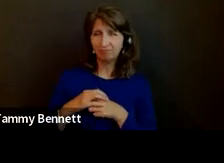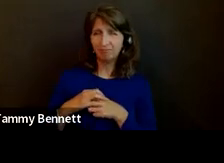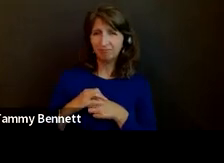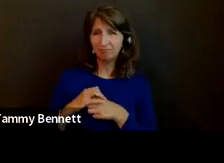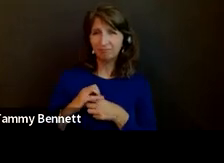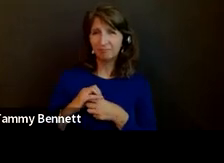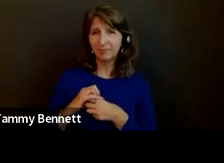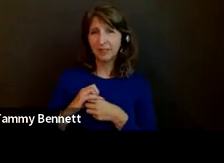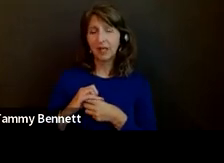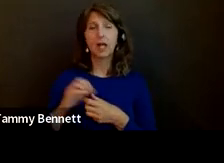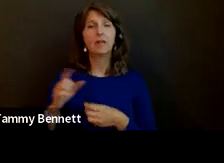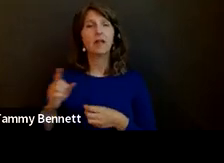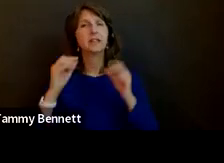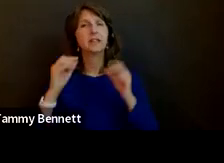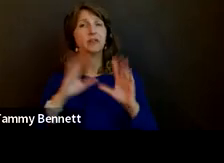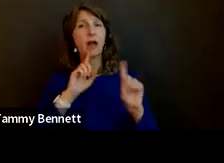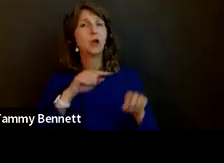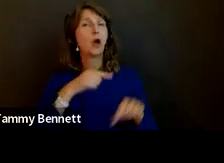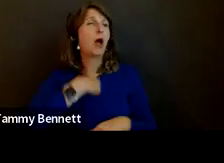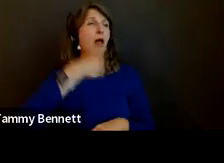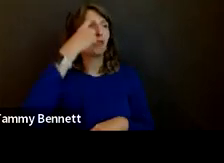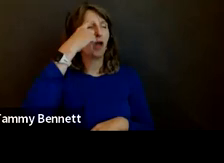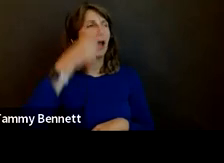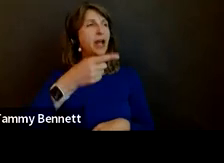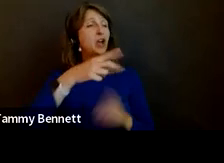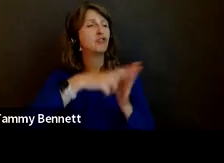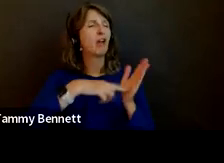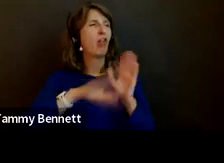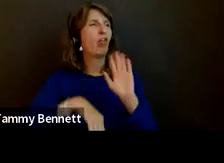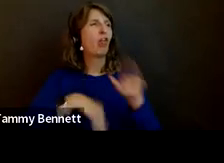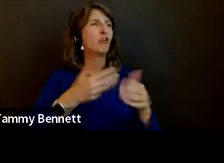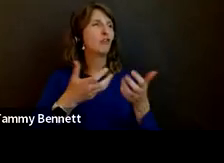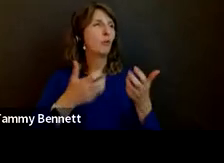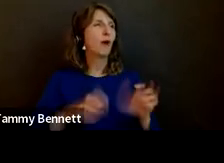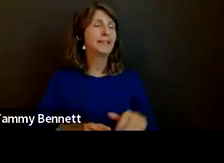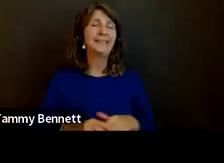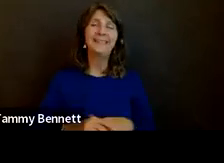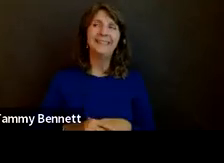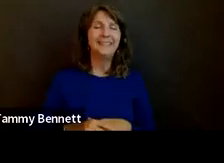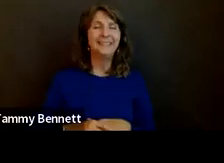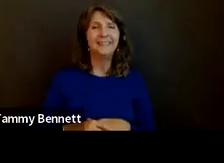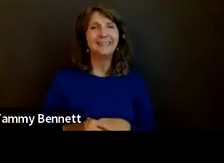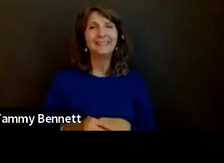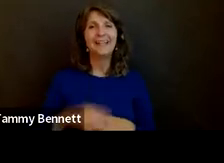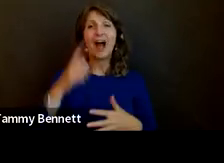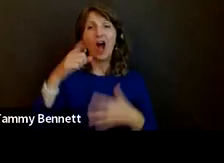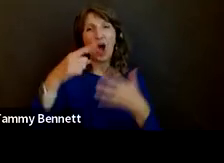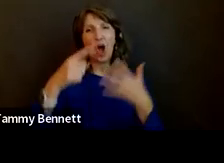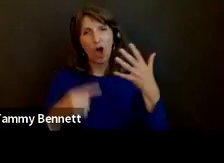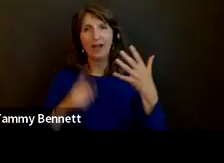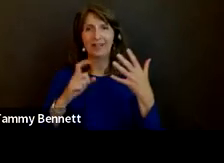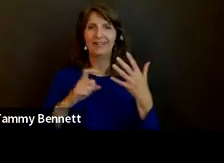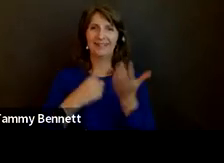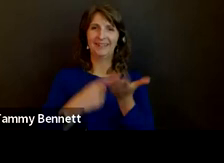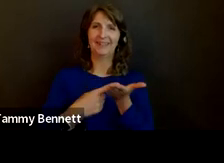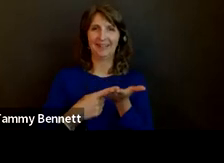thought it was because he didn't want to read. Uh-uh. I think that we need to look at all of those areas. So